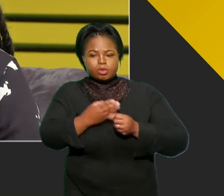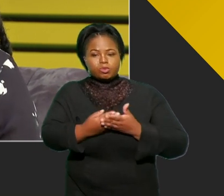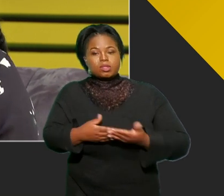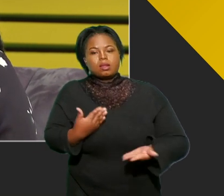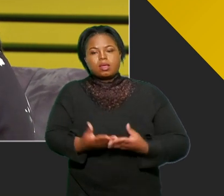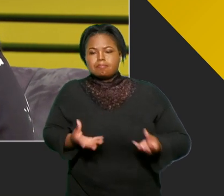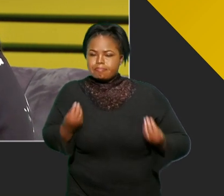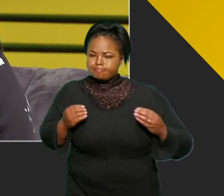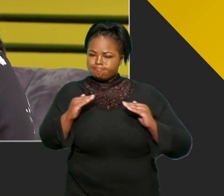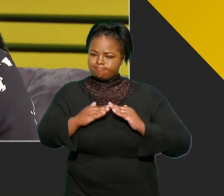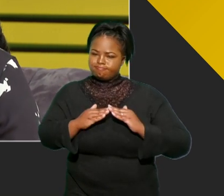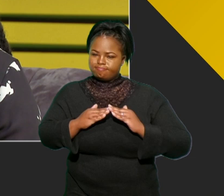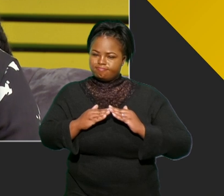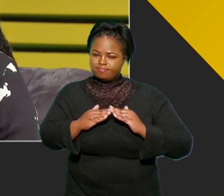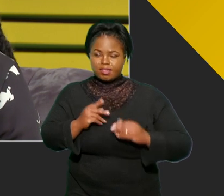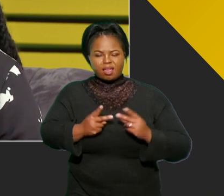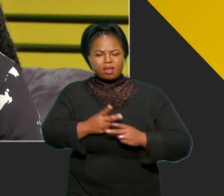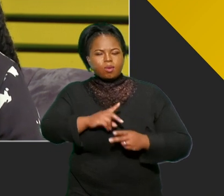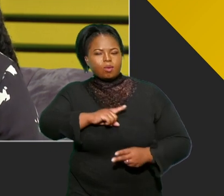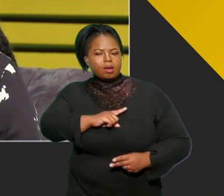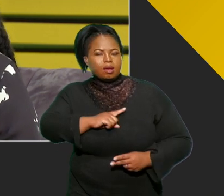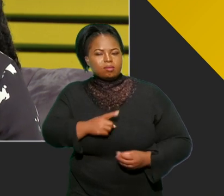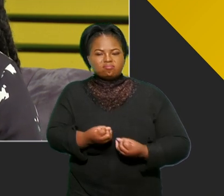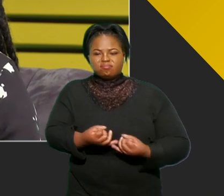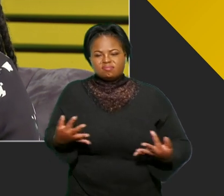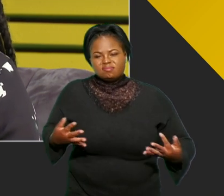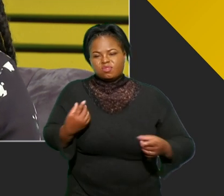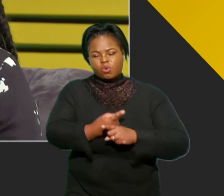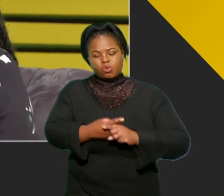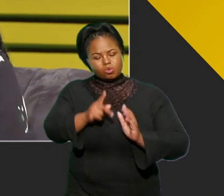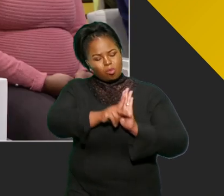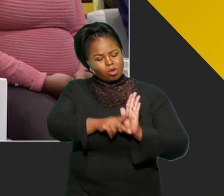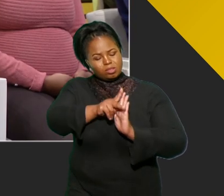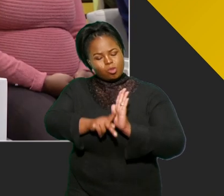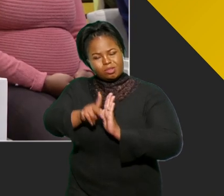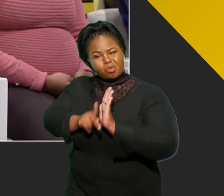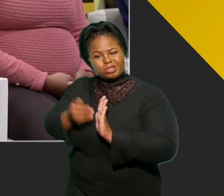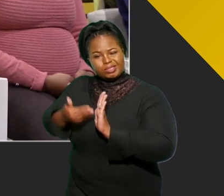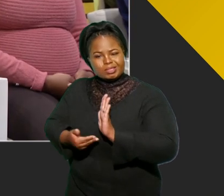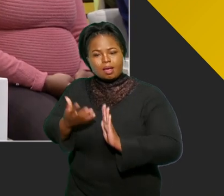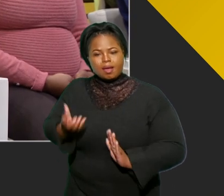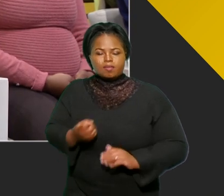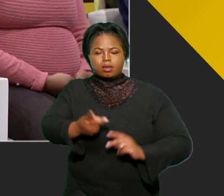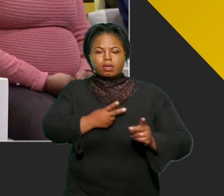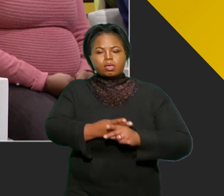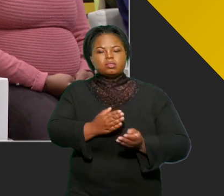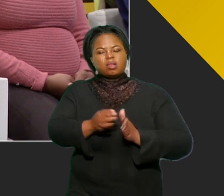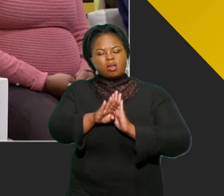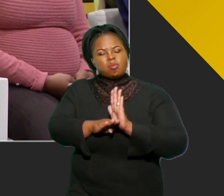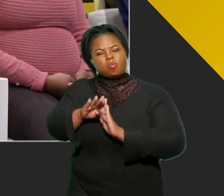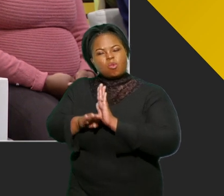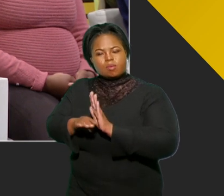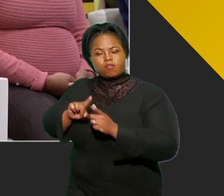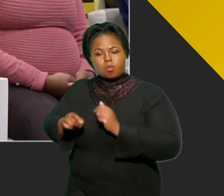providing that decent housing. Mm. So, you know, there's a number of policies and pieces of legislation, and even programs that have been rolled out